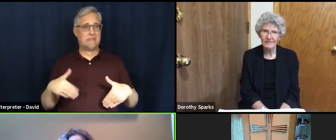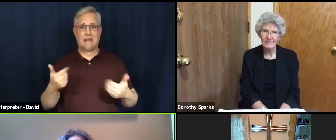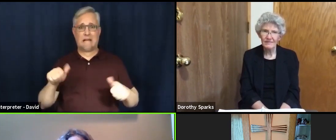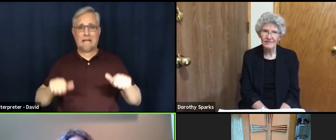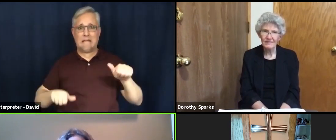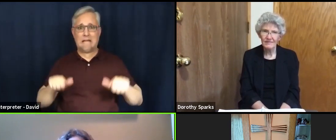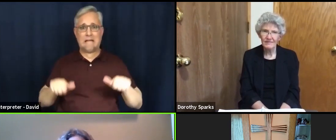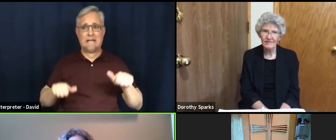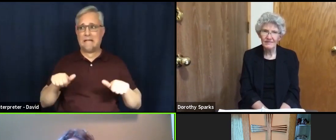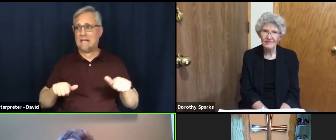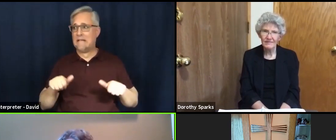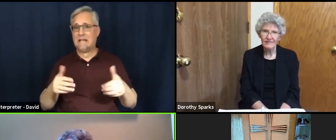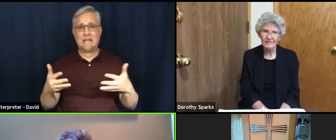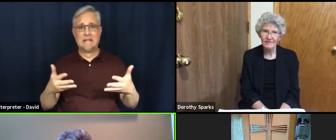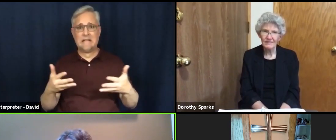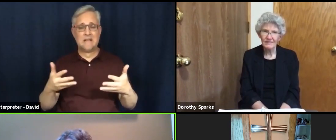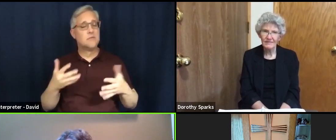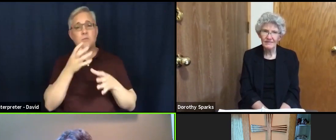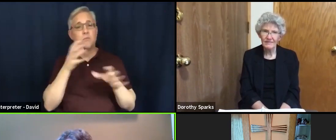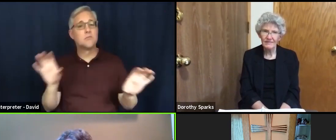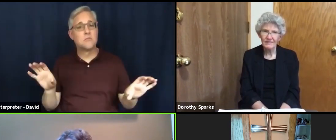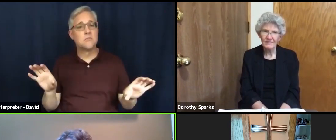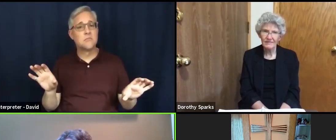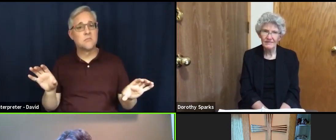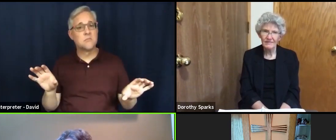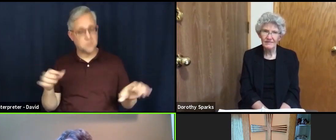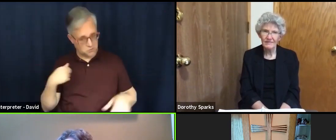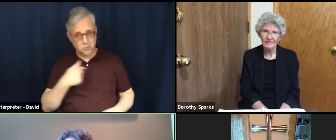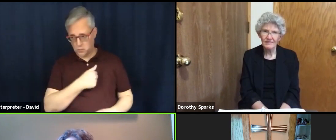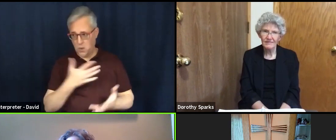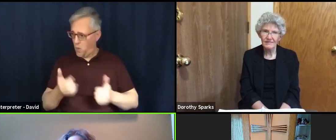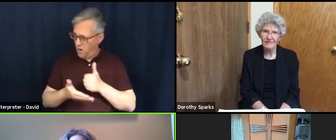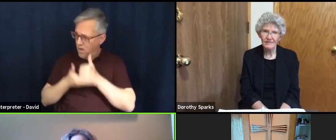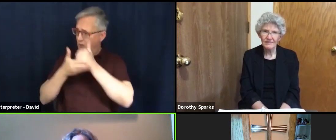We want to make things better.